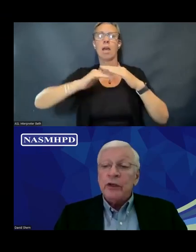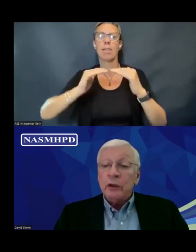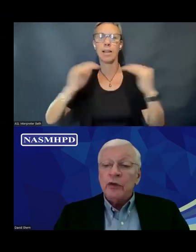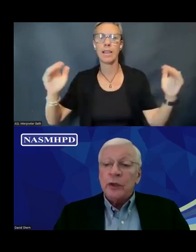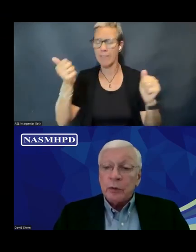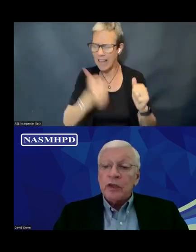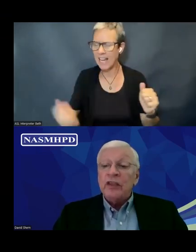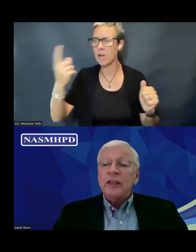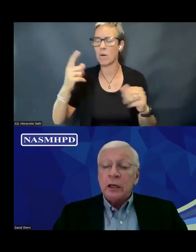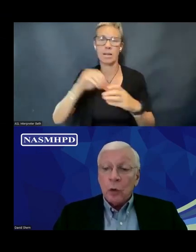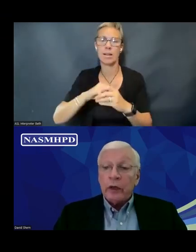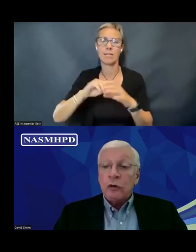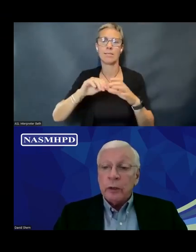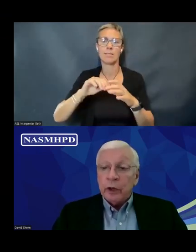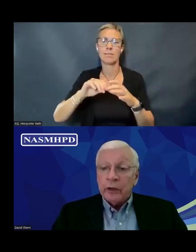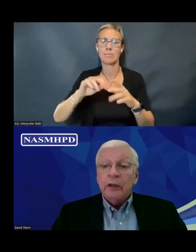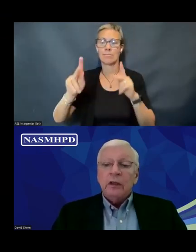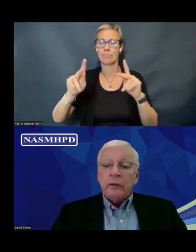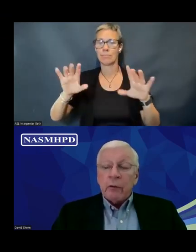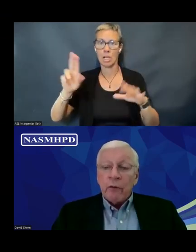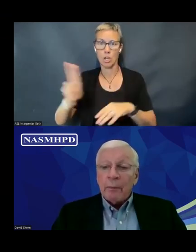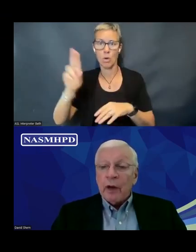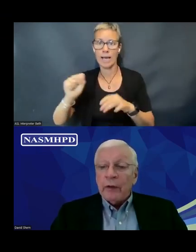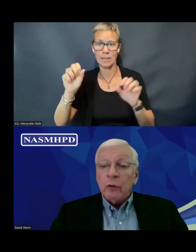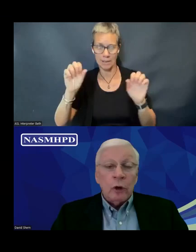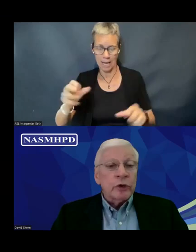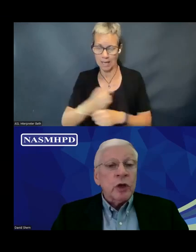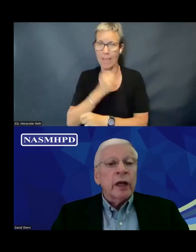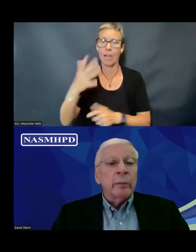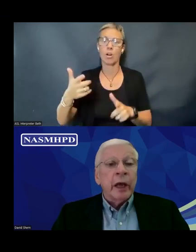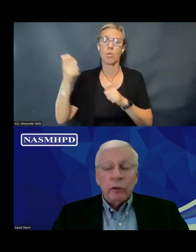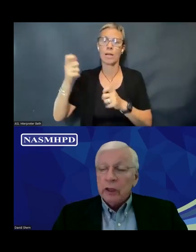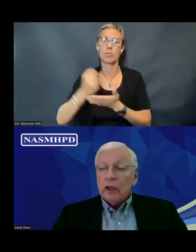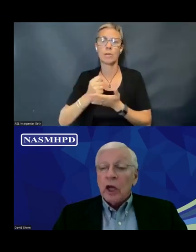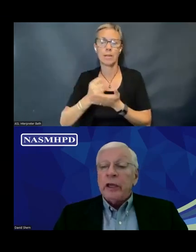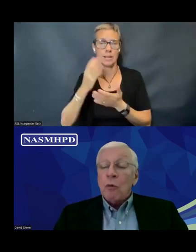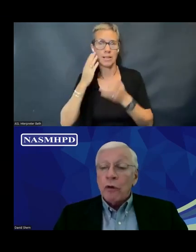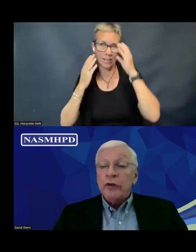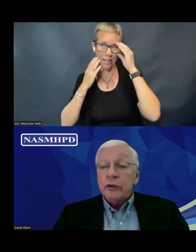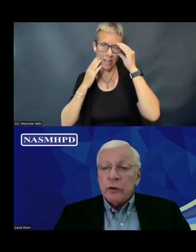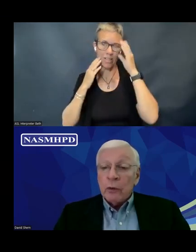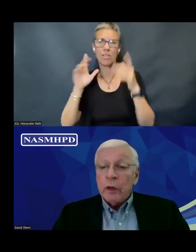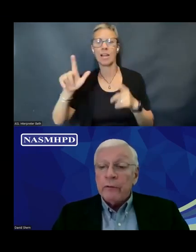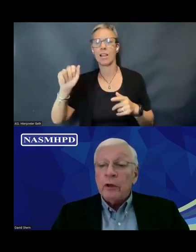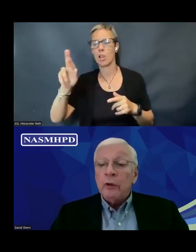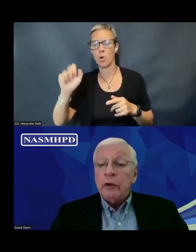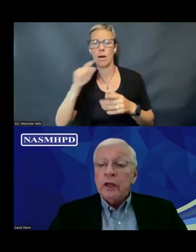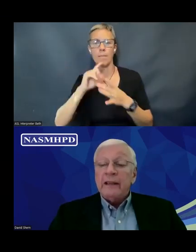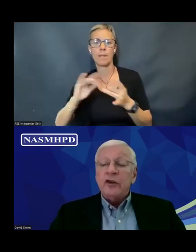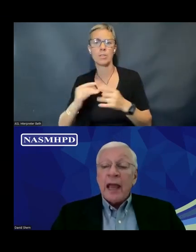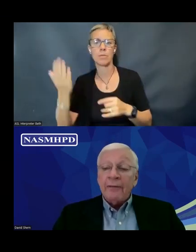who's experiencing those symptoms gets that quick treatment, that wraparound that Laura was talking about, in order to do that,